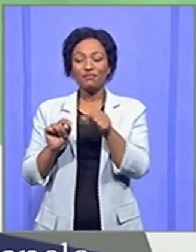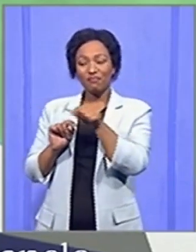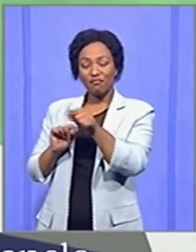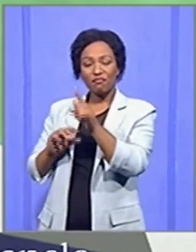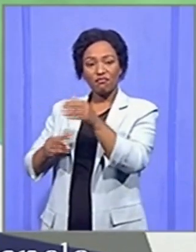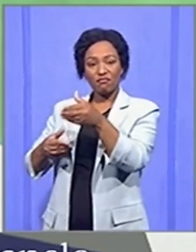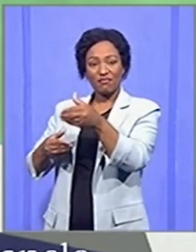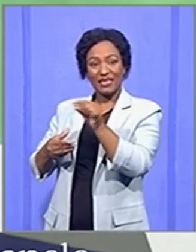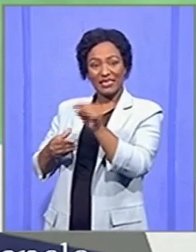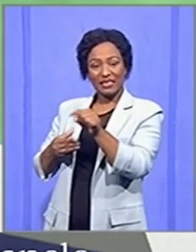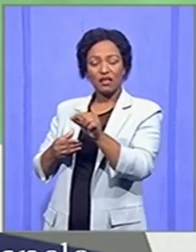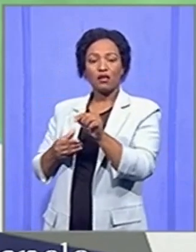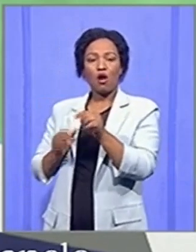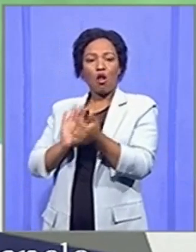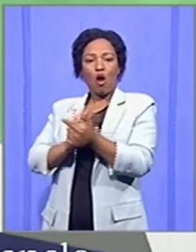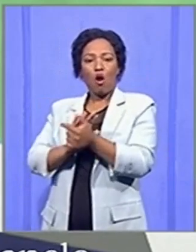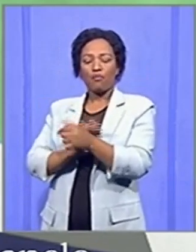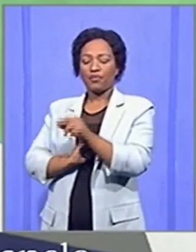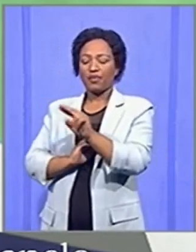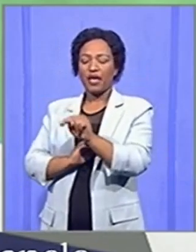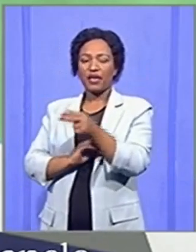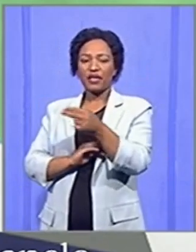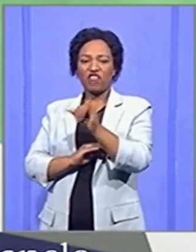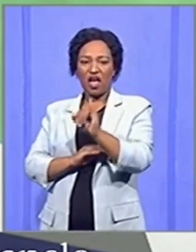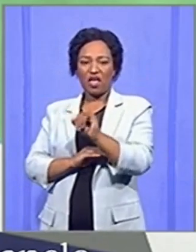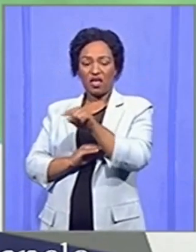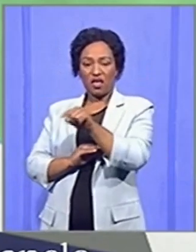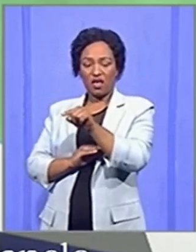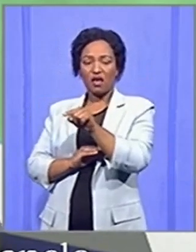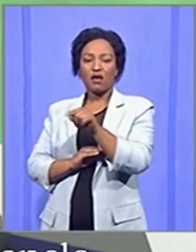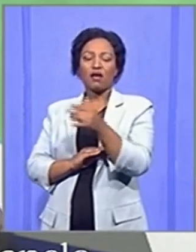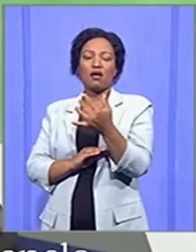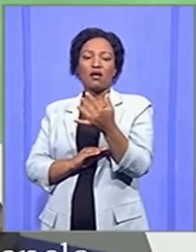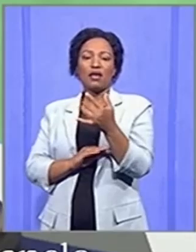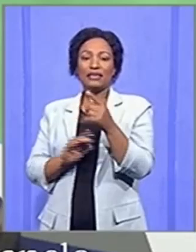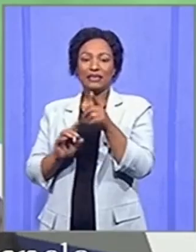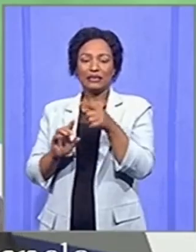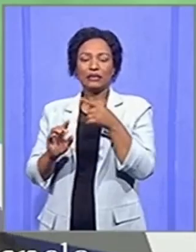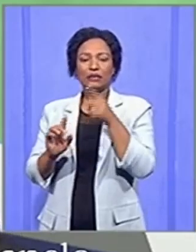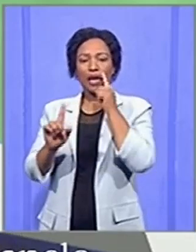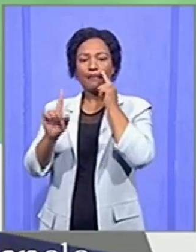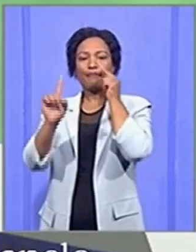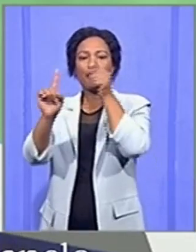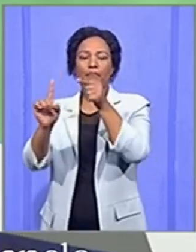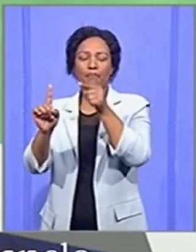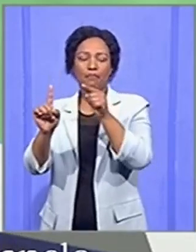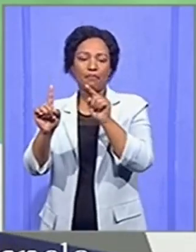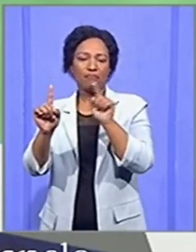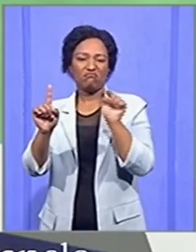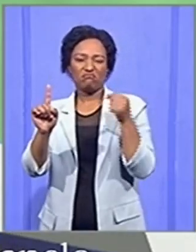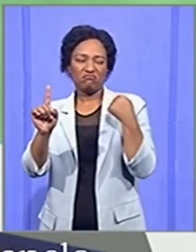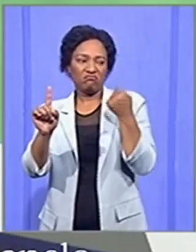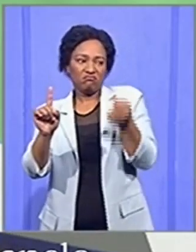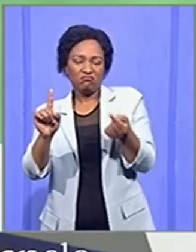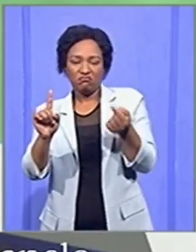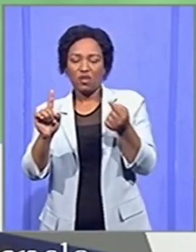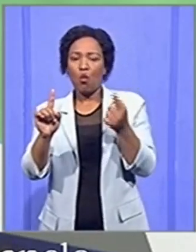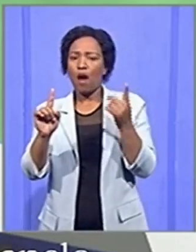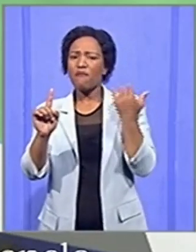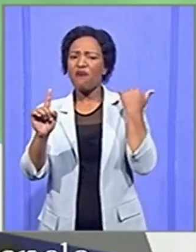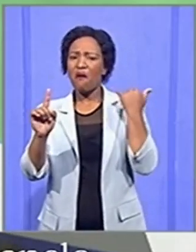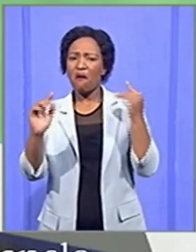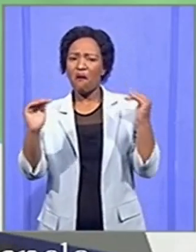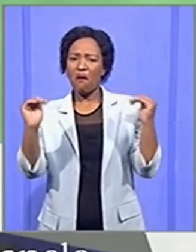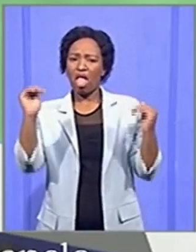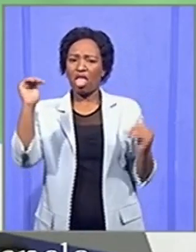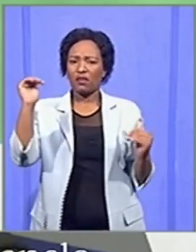Health Insurance is a commitment to eradicate the stark inequalities